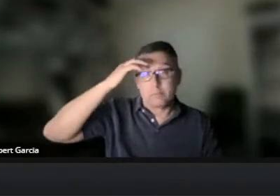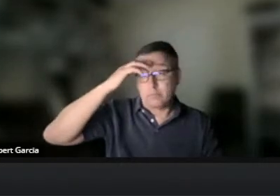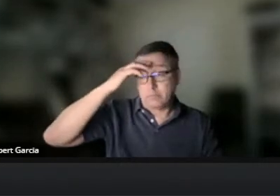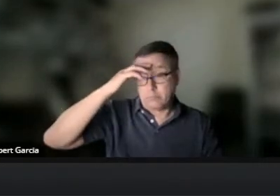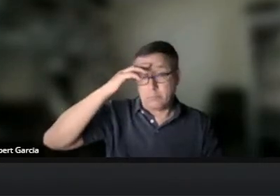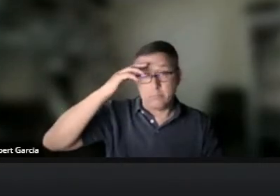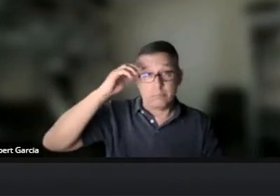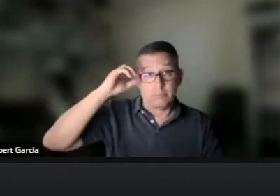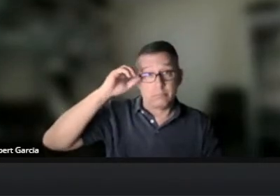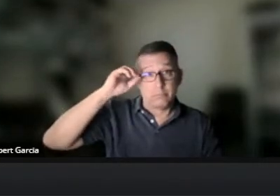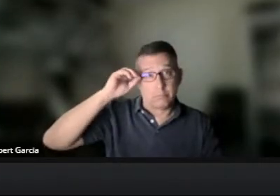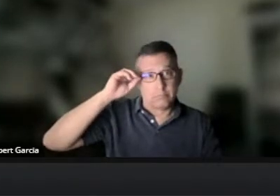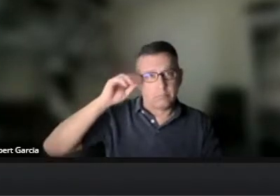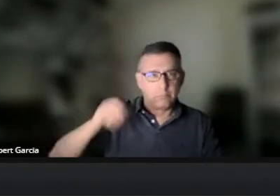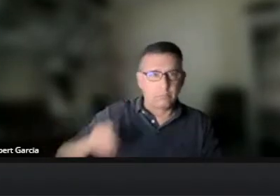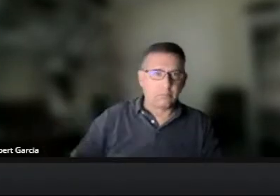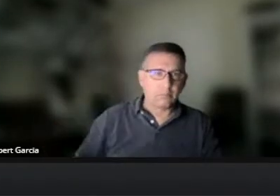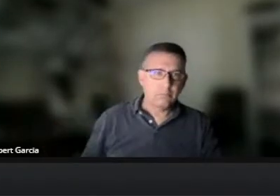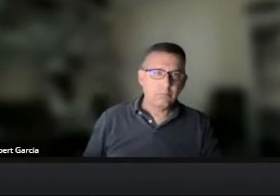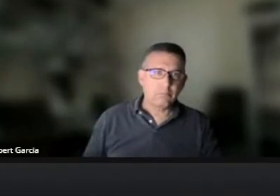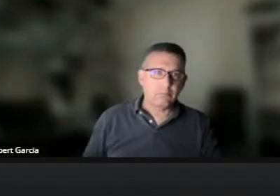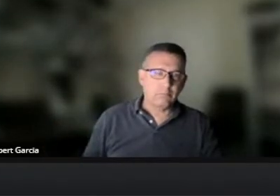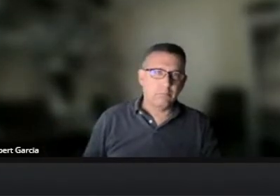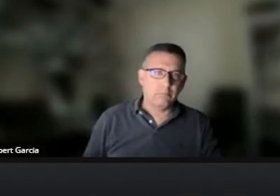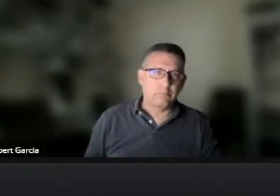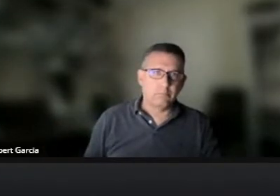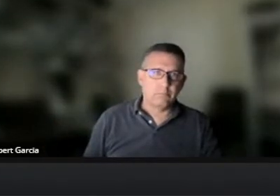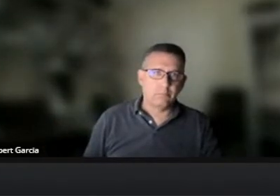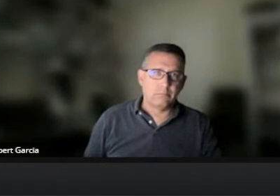when you may be having